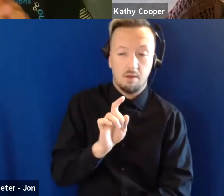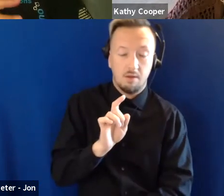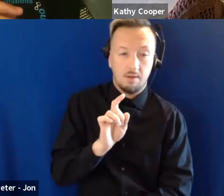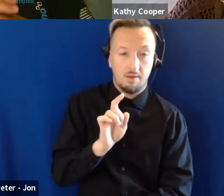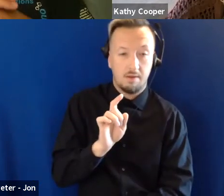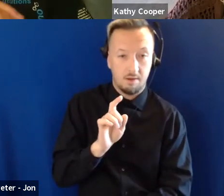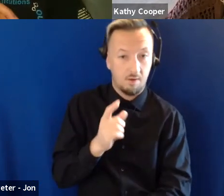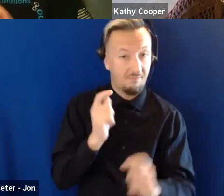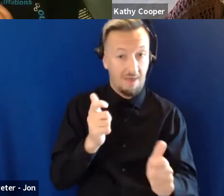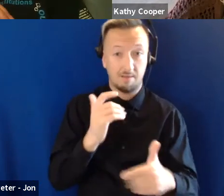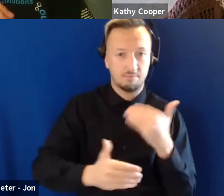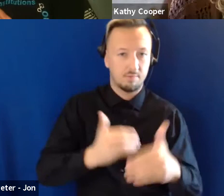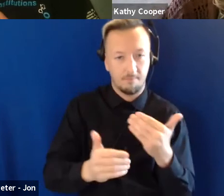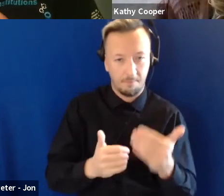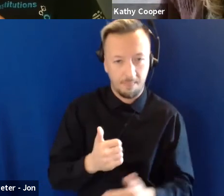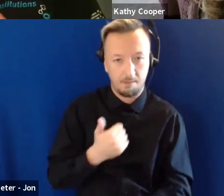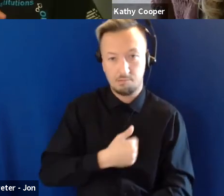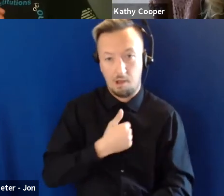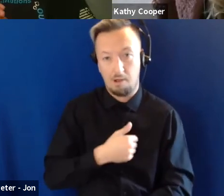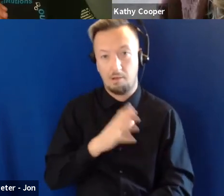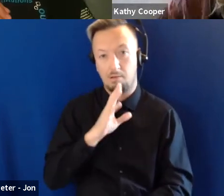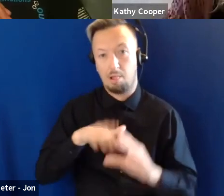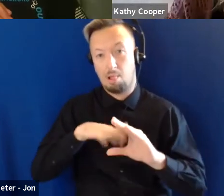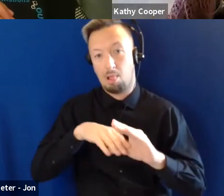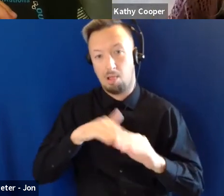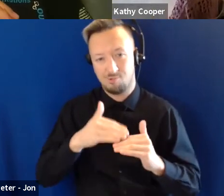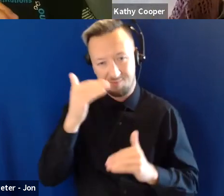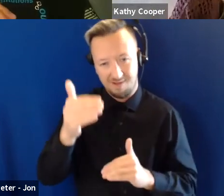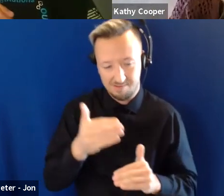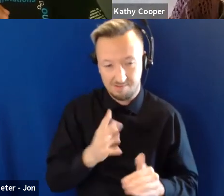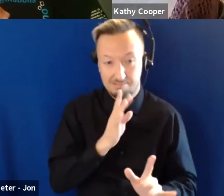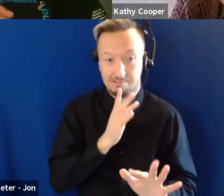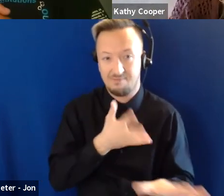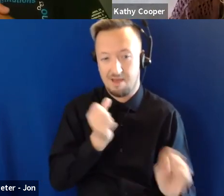It went fast. Sorry for talking so fast. But